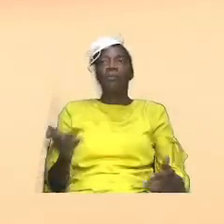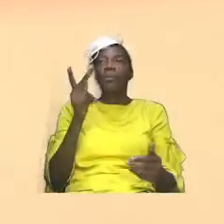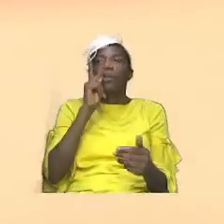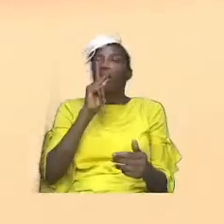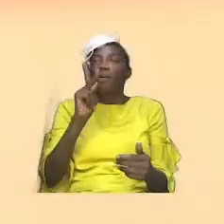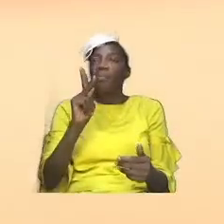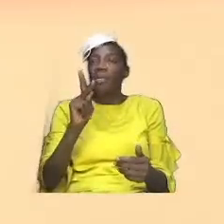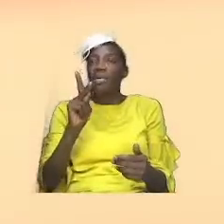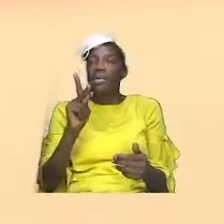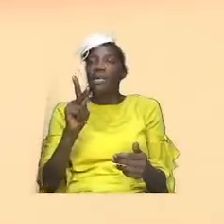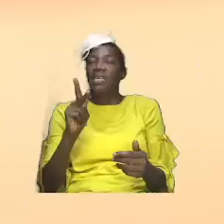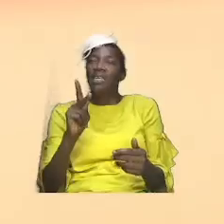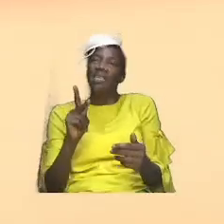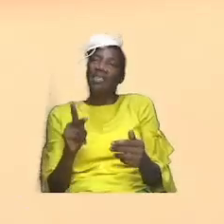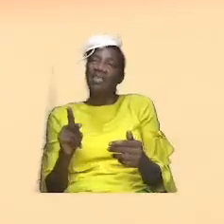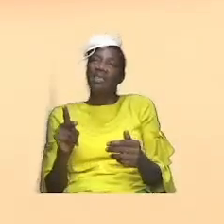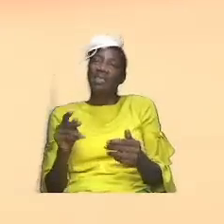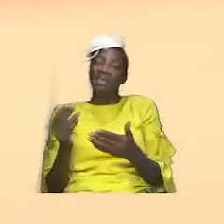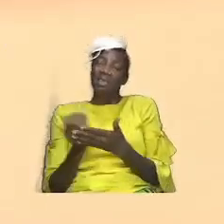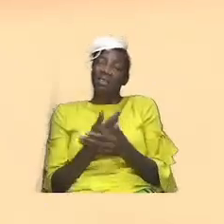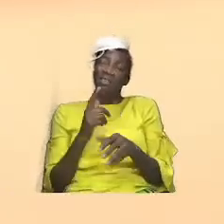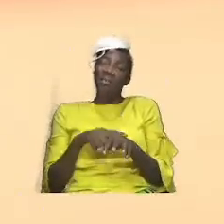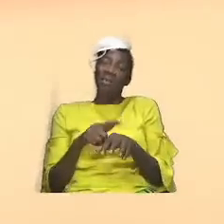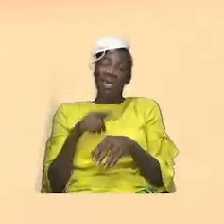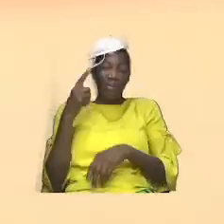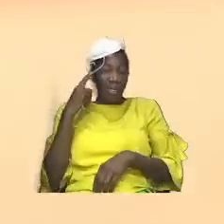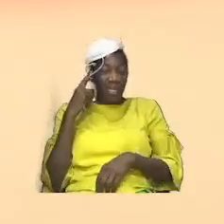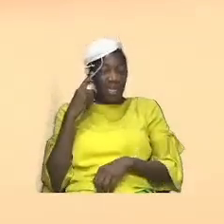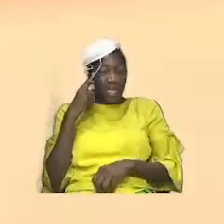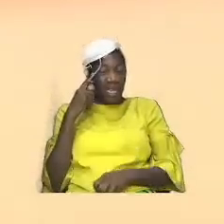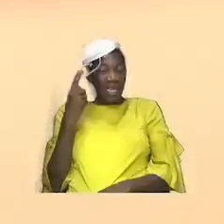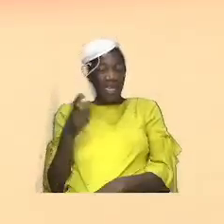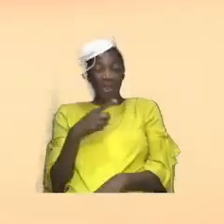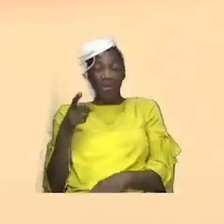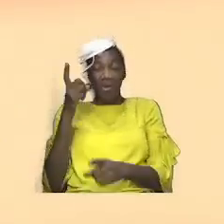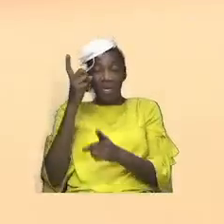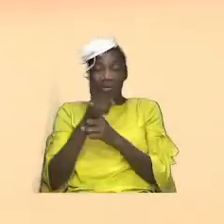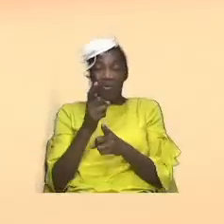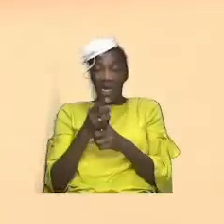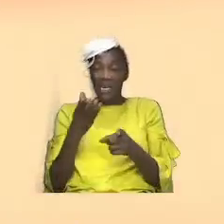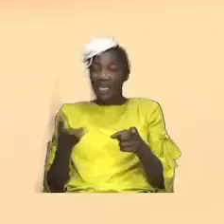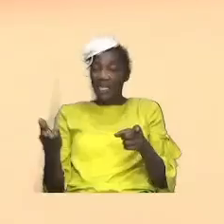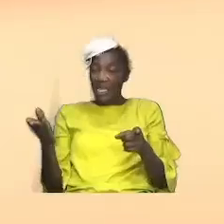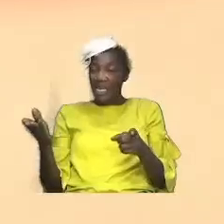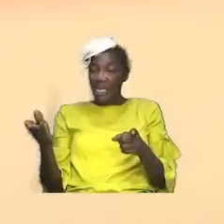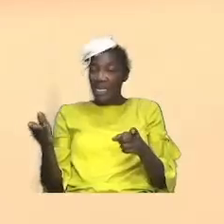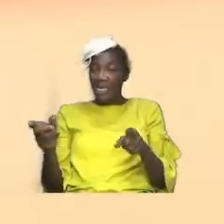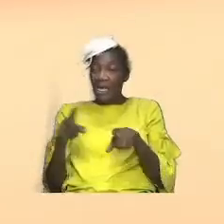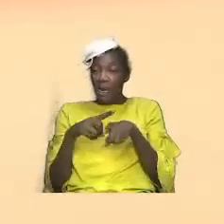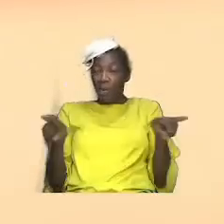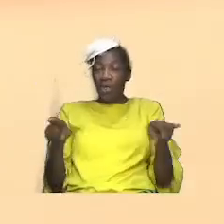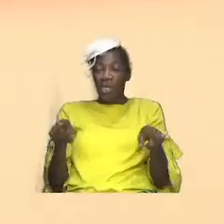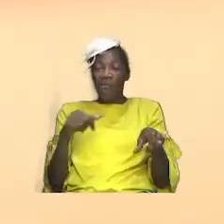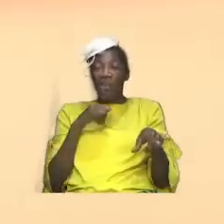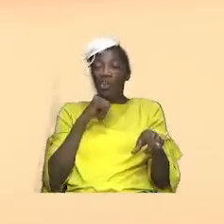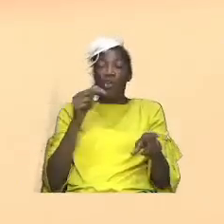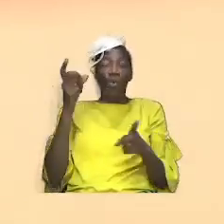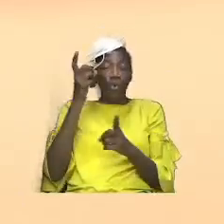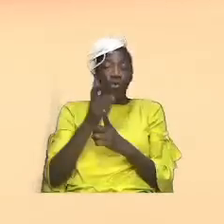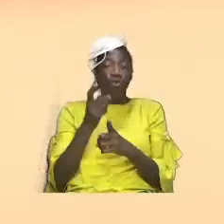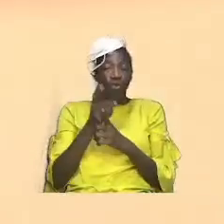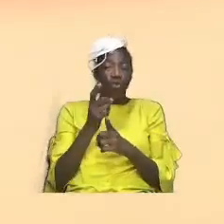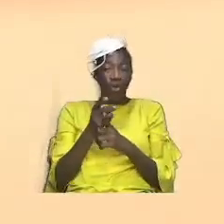because sometimes we might think that we are doing the right thing. It is coming straight from here. But if we do it unlawfully, in other words, if we